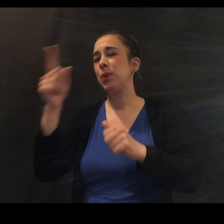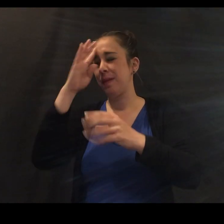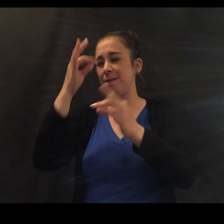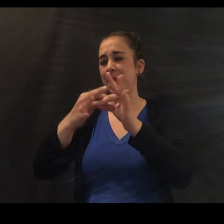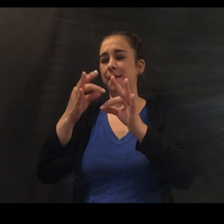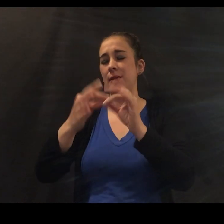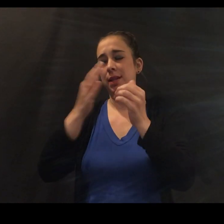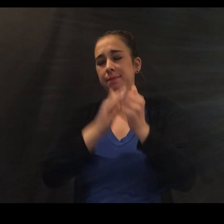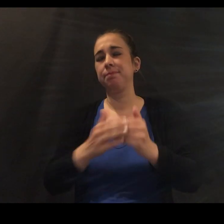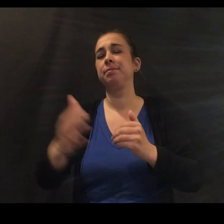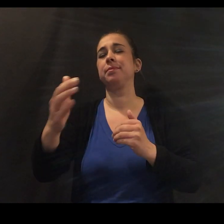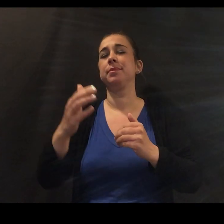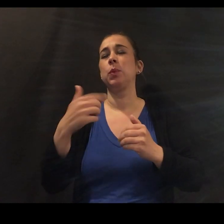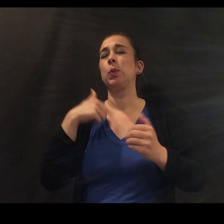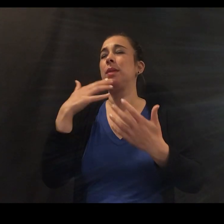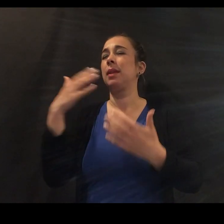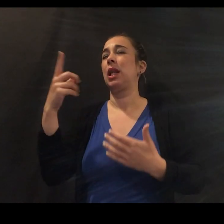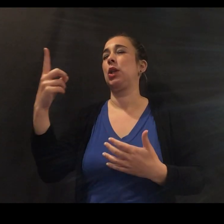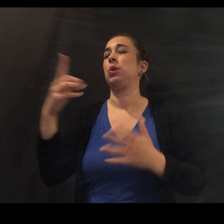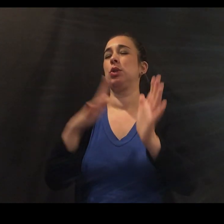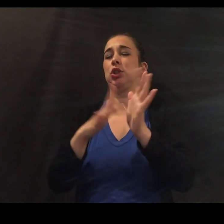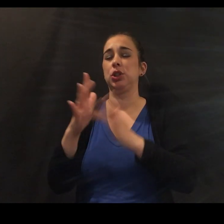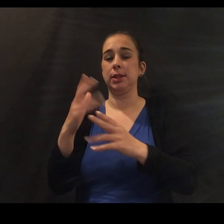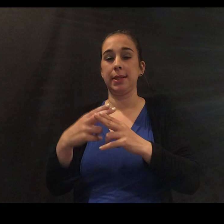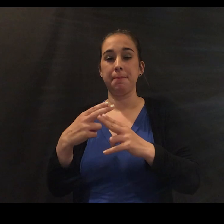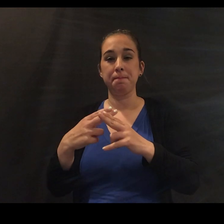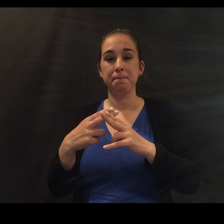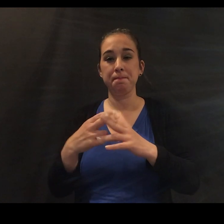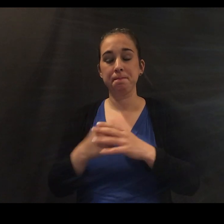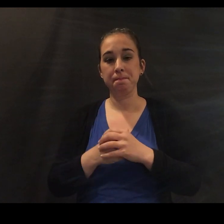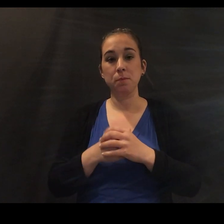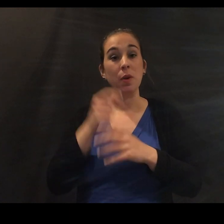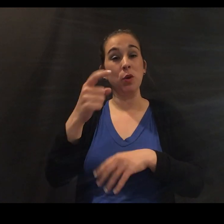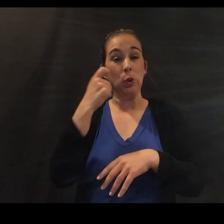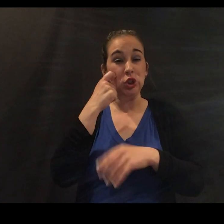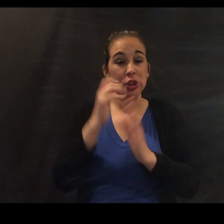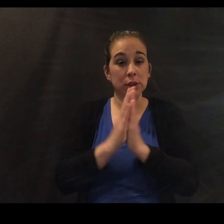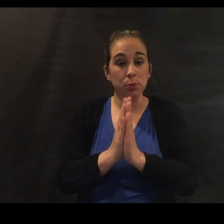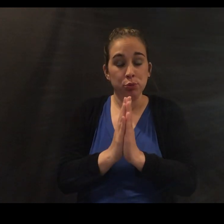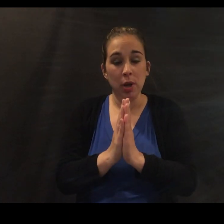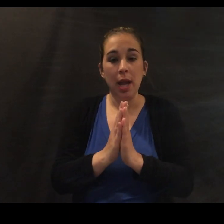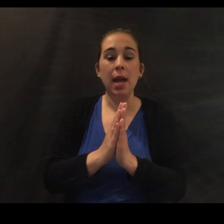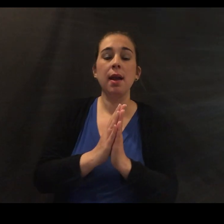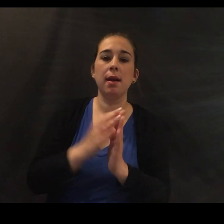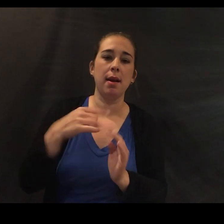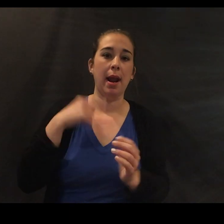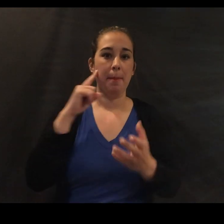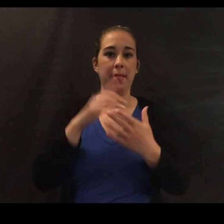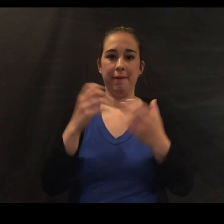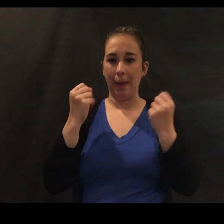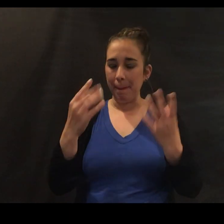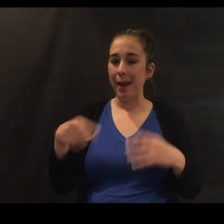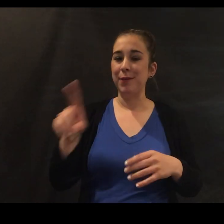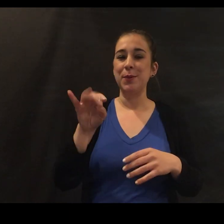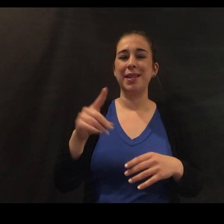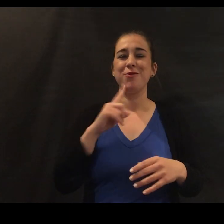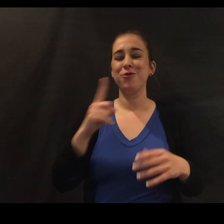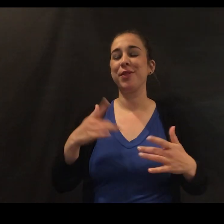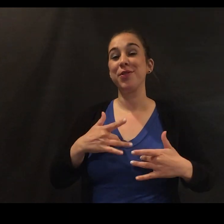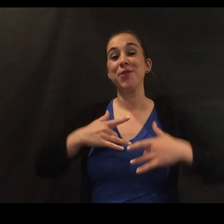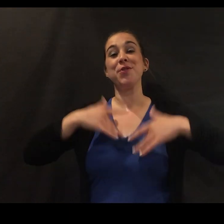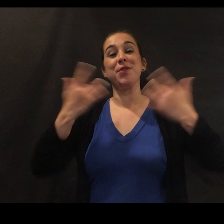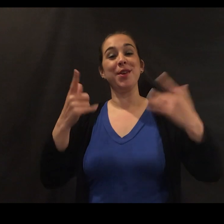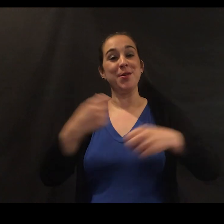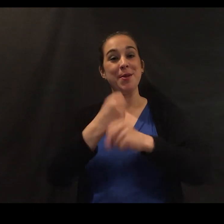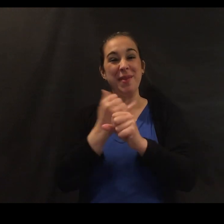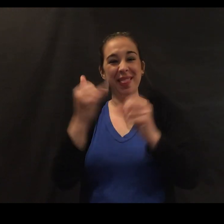that we thank You in Jesus' name. Now, if you just prayed that prayer with me, and I believe that many of you did, we are thrilled that you've made the decision to give your heart